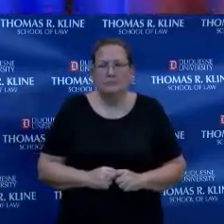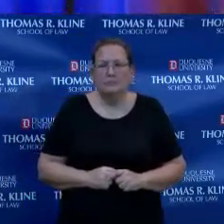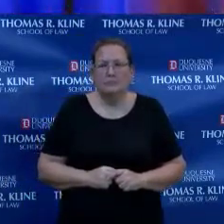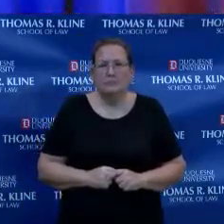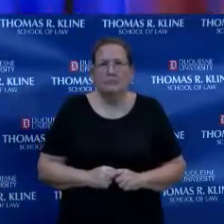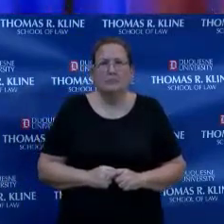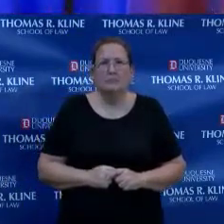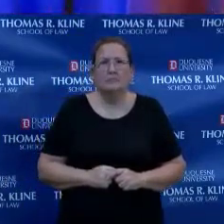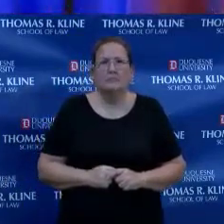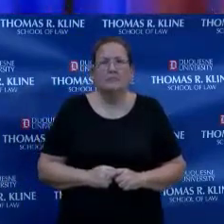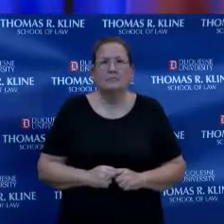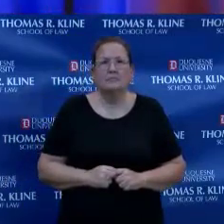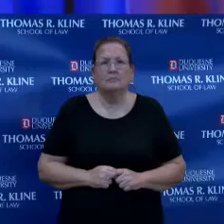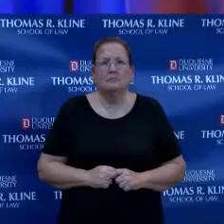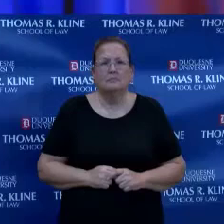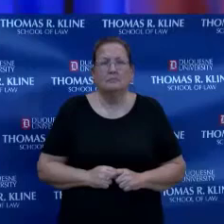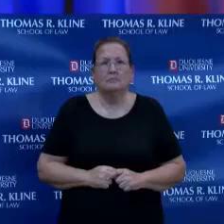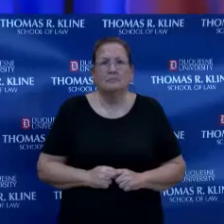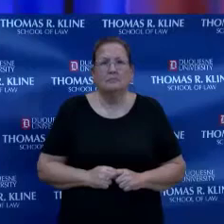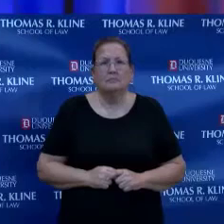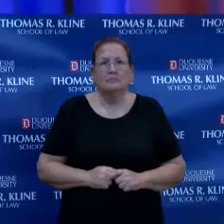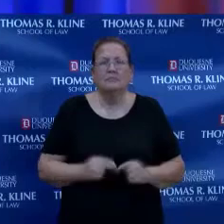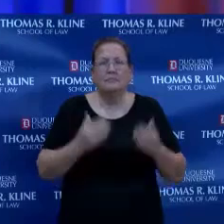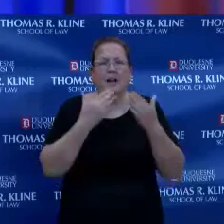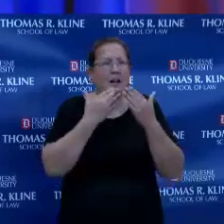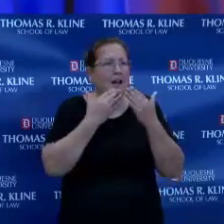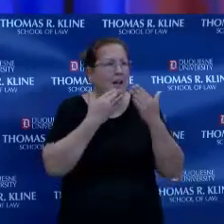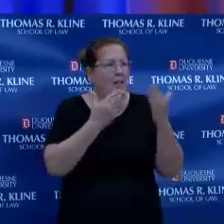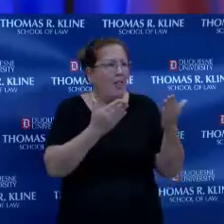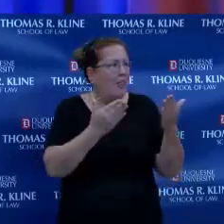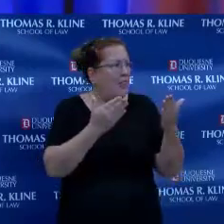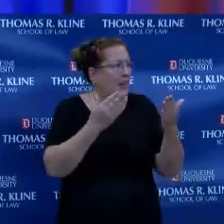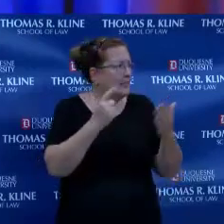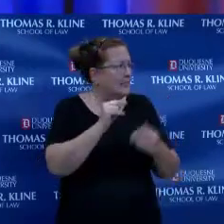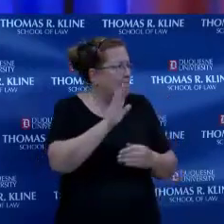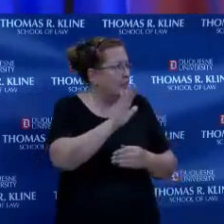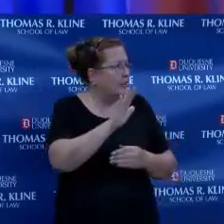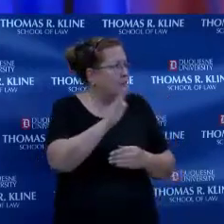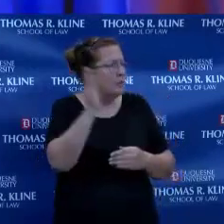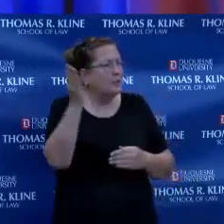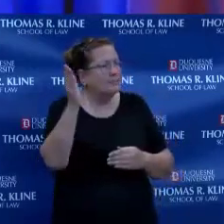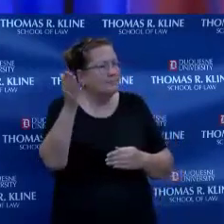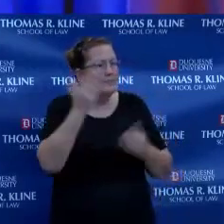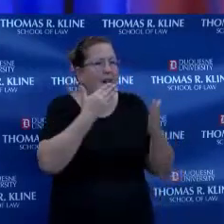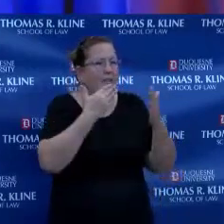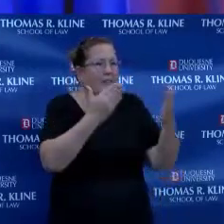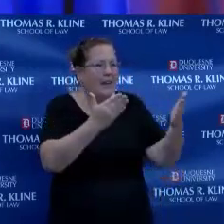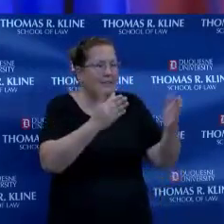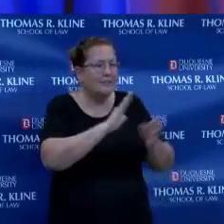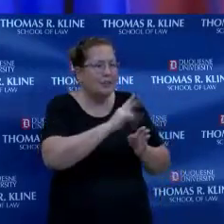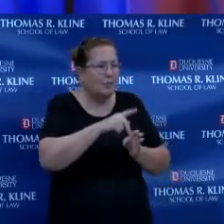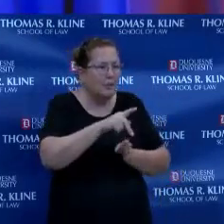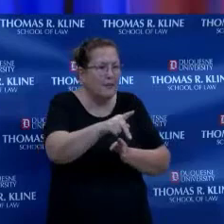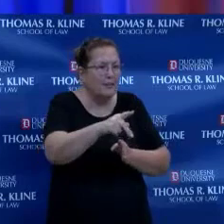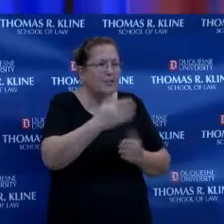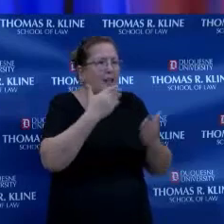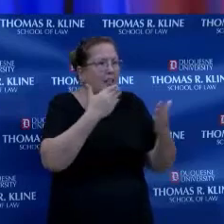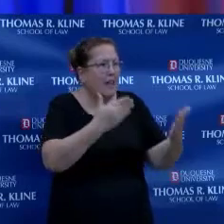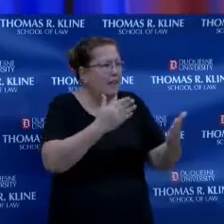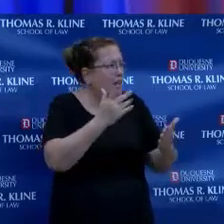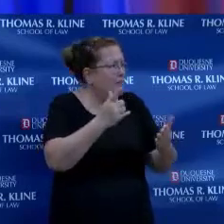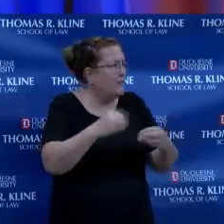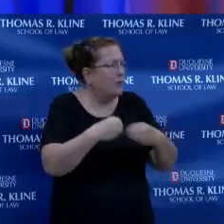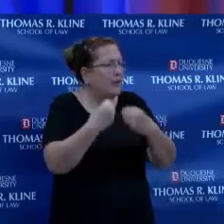Thanks, Tom, for your vision, your devotion to your profession, your generosity to your alma mater, which